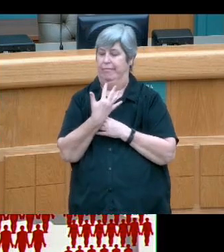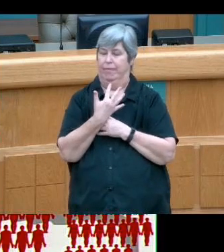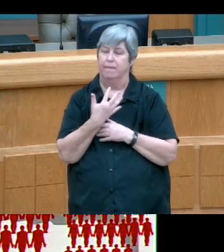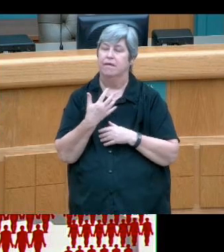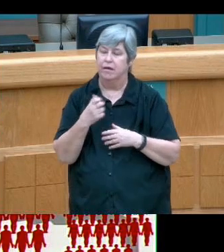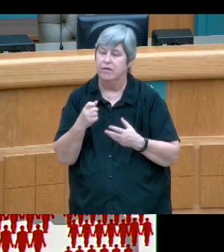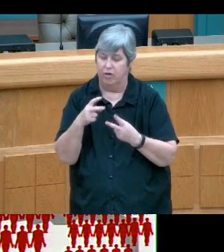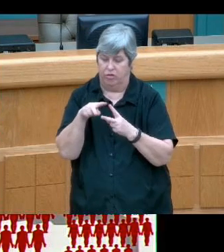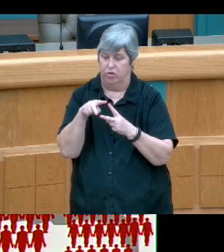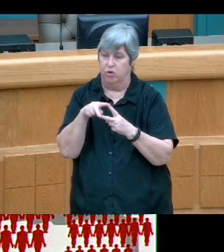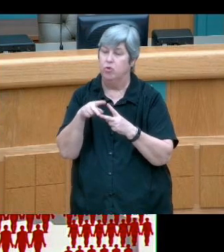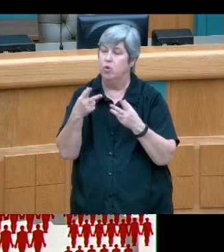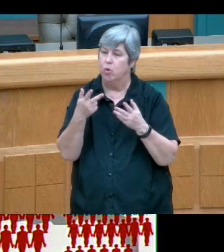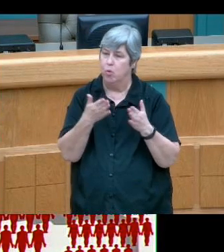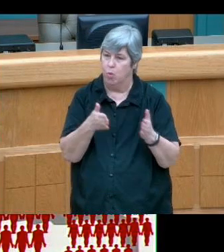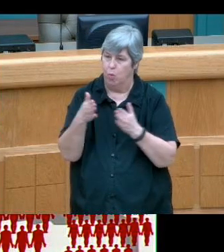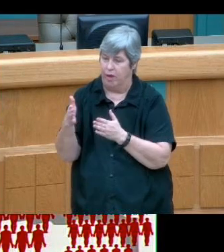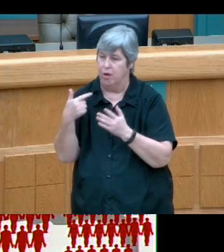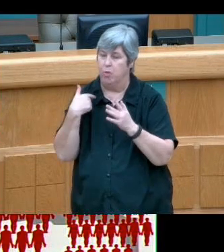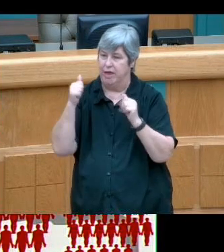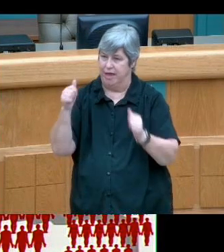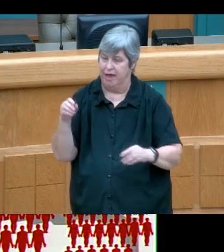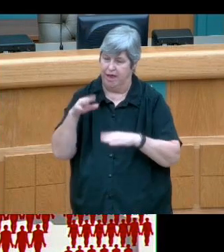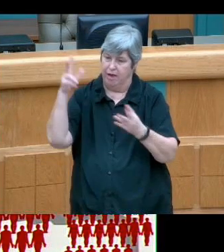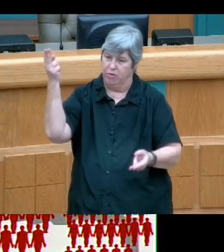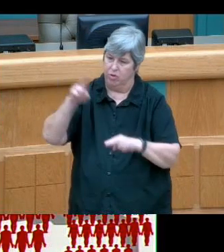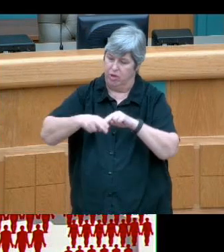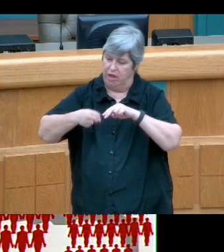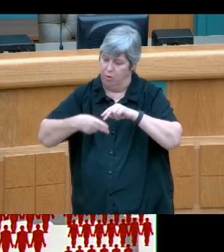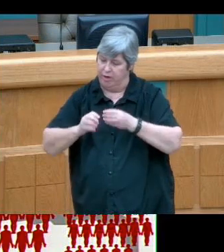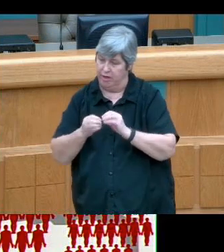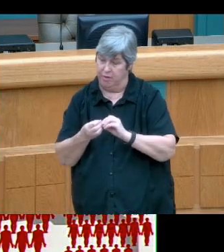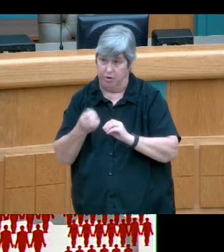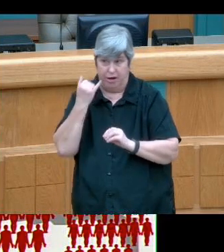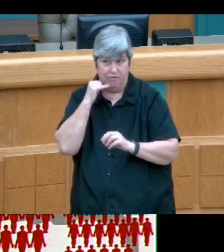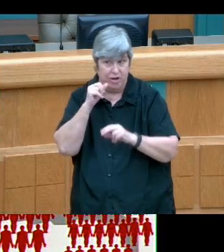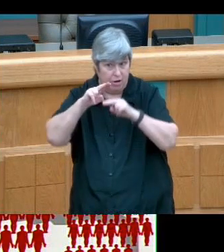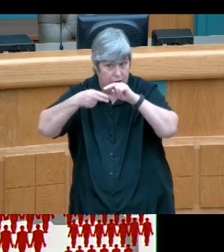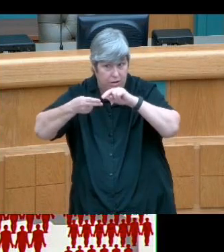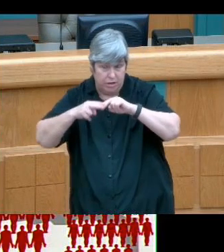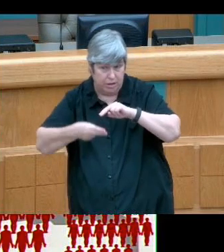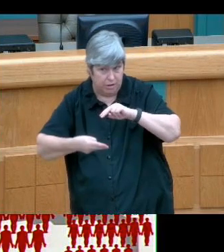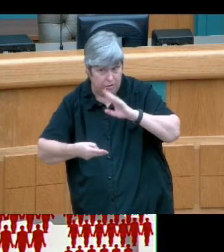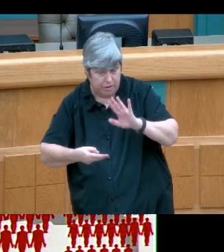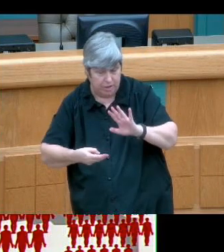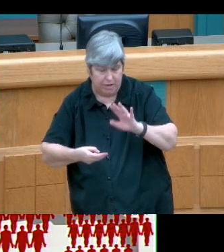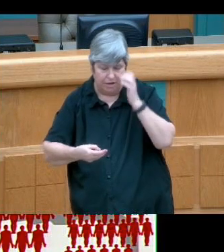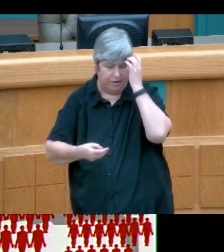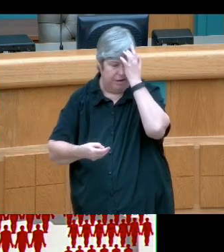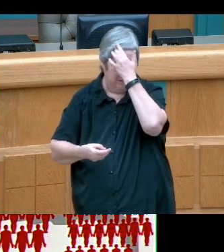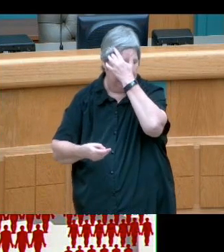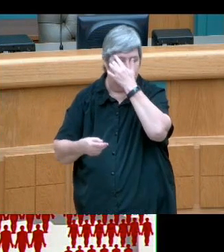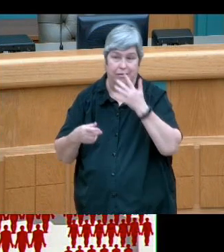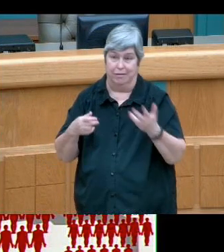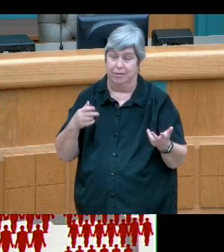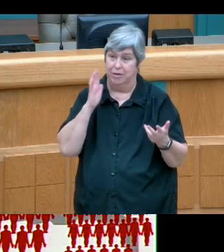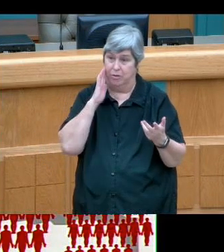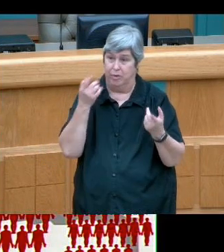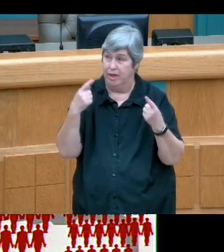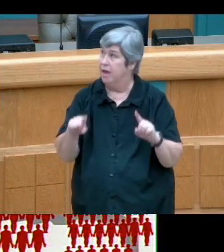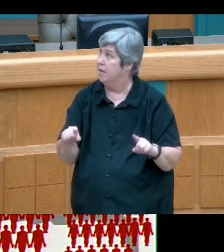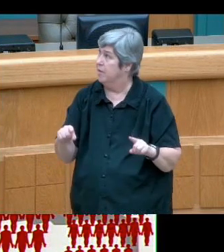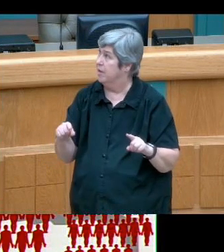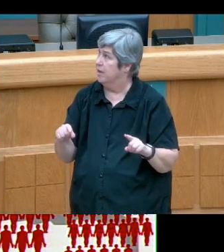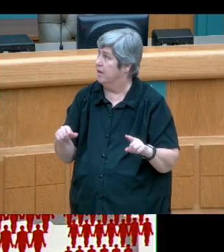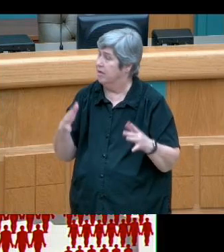ways that we can affect this number and bring it down. And if we don't bring it down, then this is what will happen,